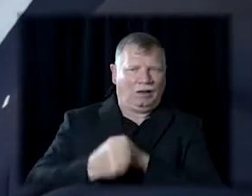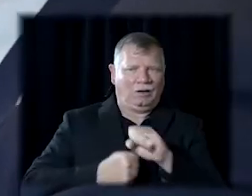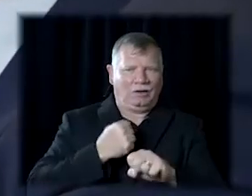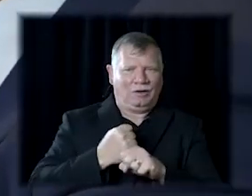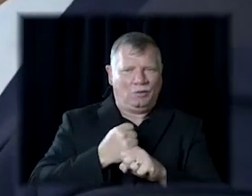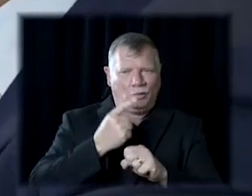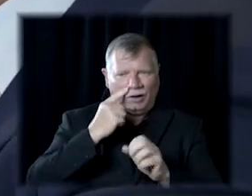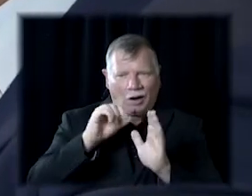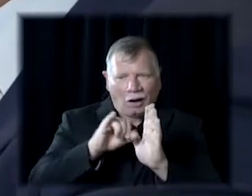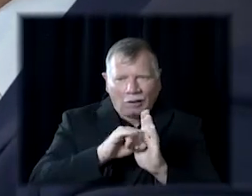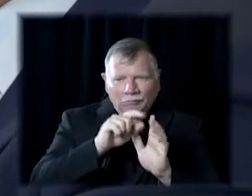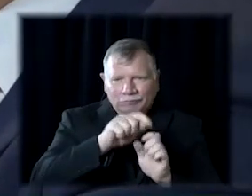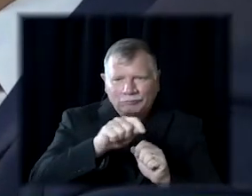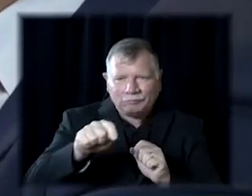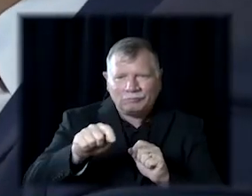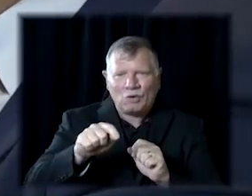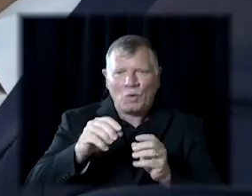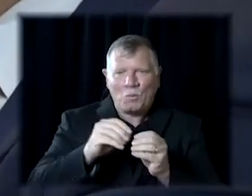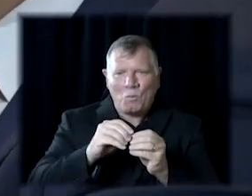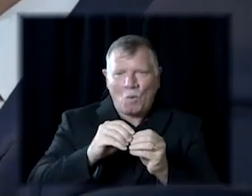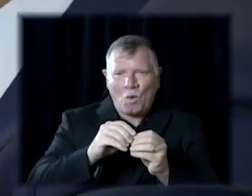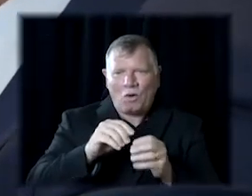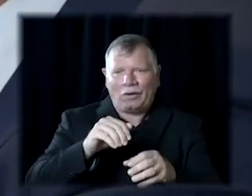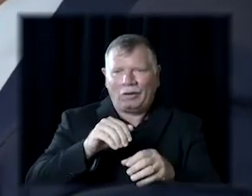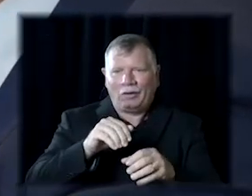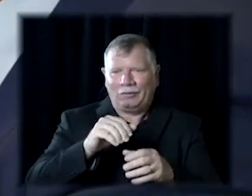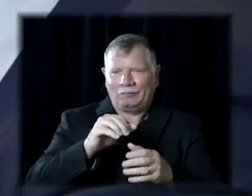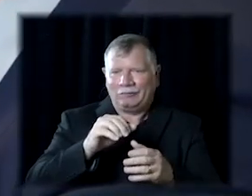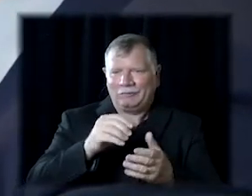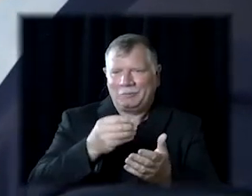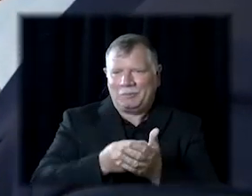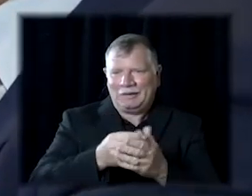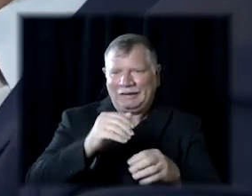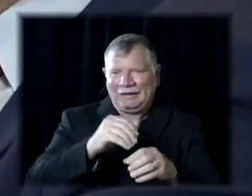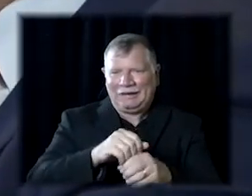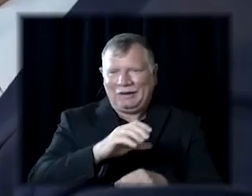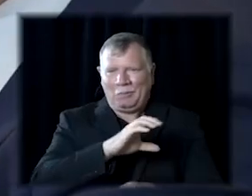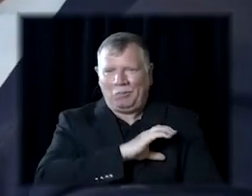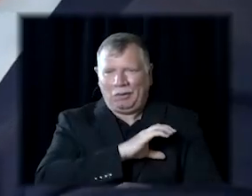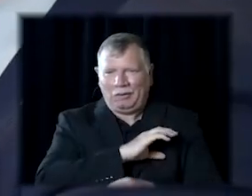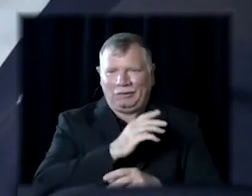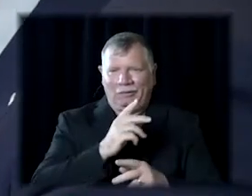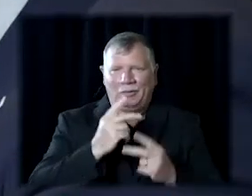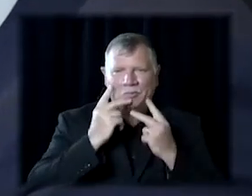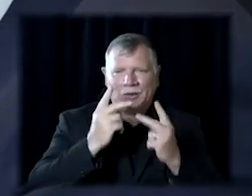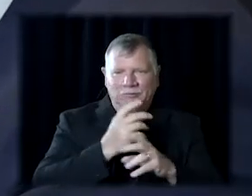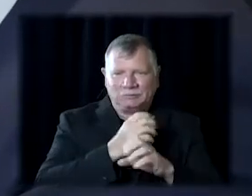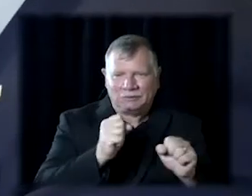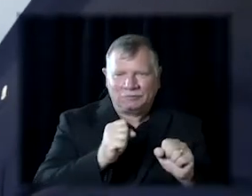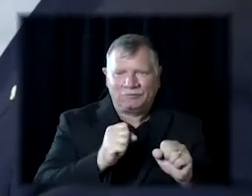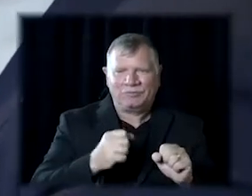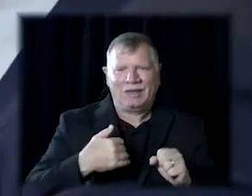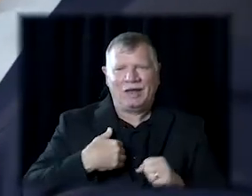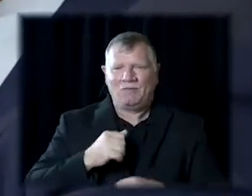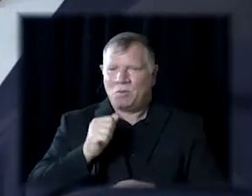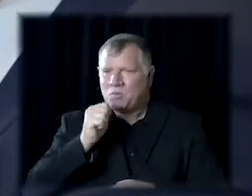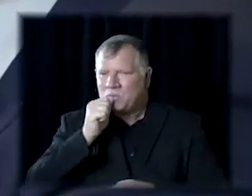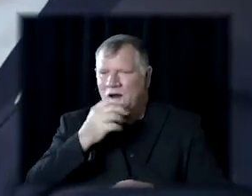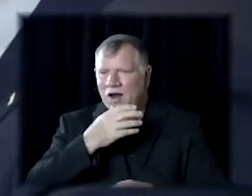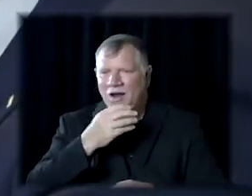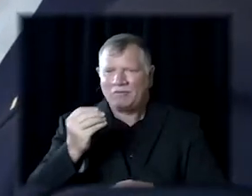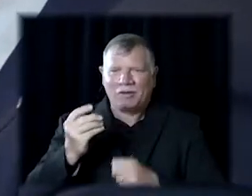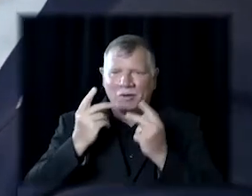we identified the need for additional resources in the police and in public safety. We had private and public debates that I'm sure were